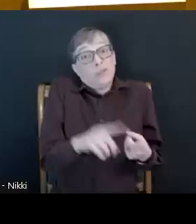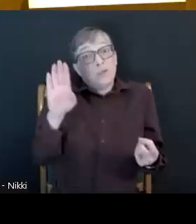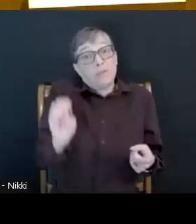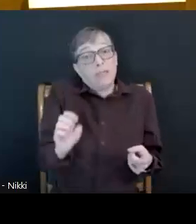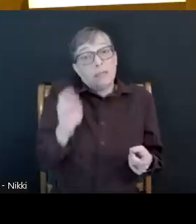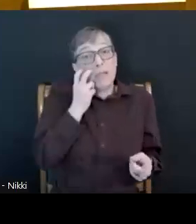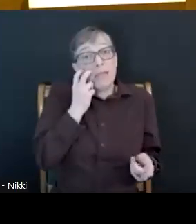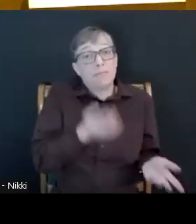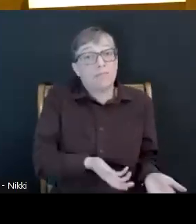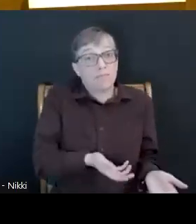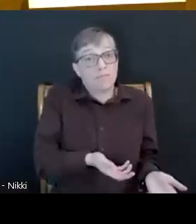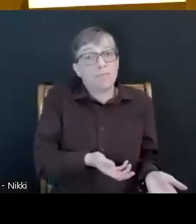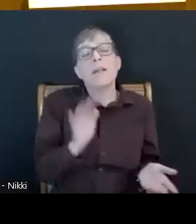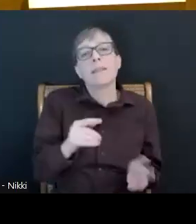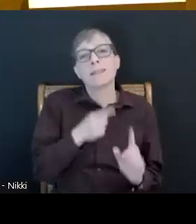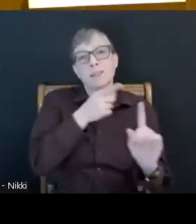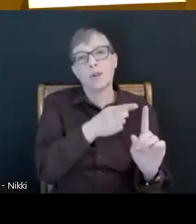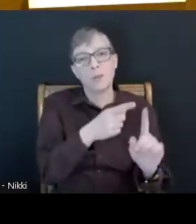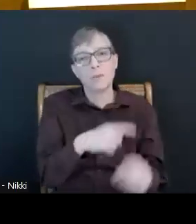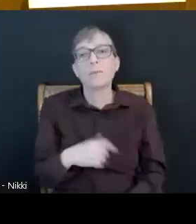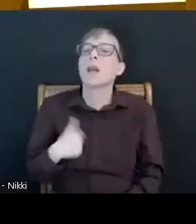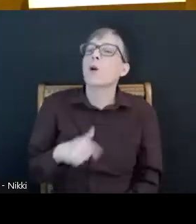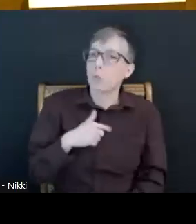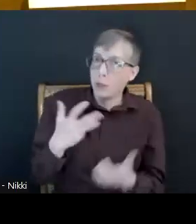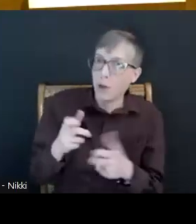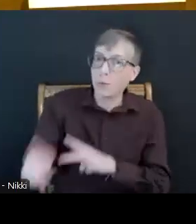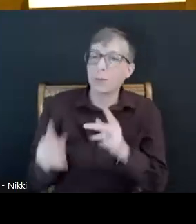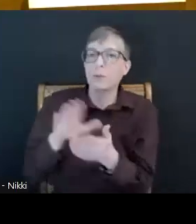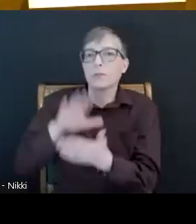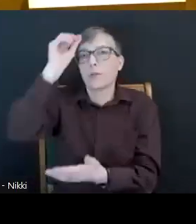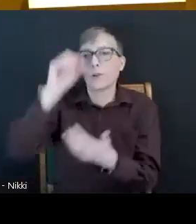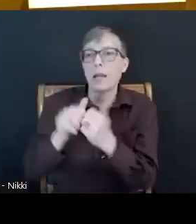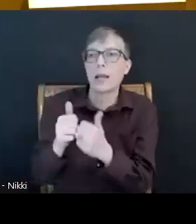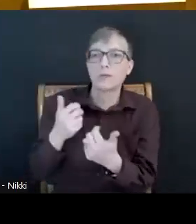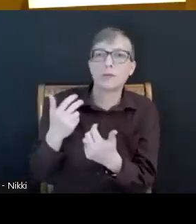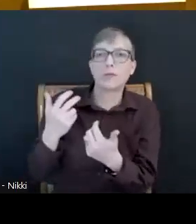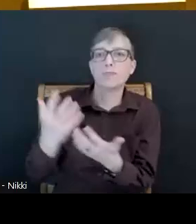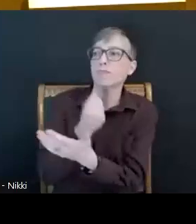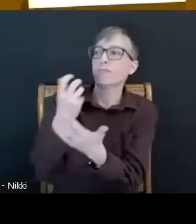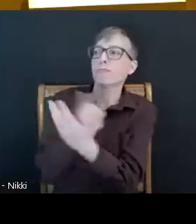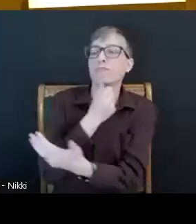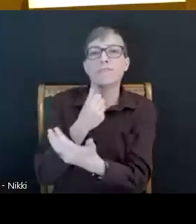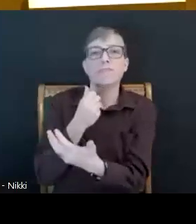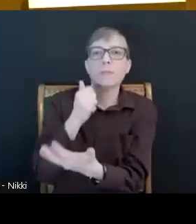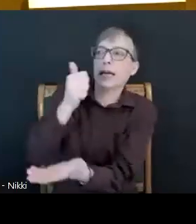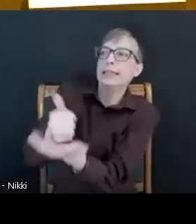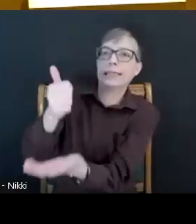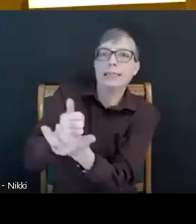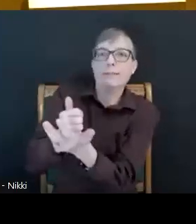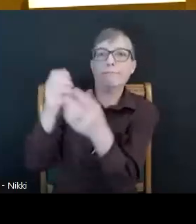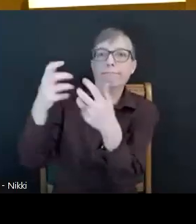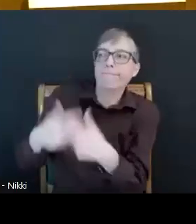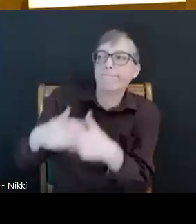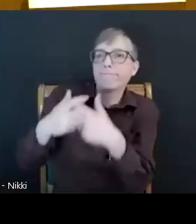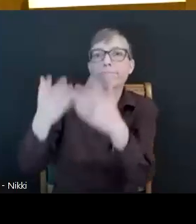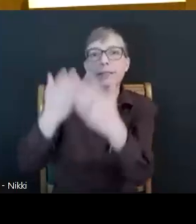course, it's important to get people to use assistive devices, screen readers, magnifying lenses, et cetera. But ultimately, if the person's going to